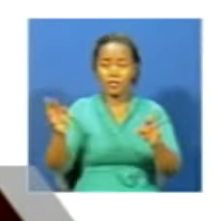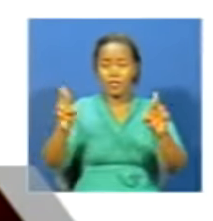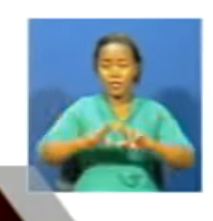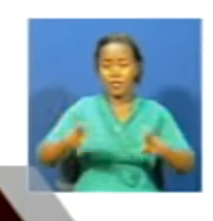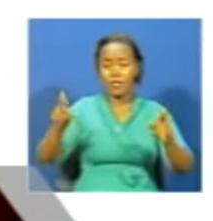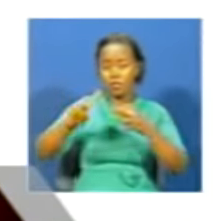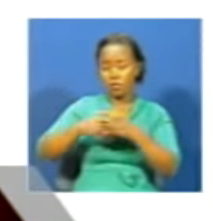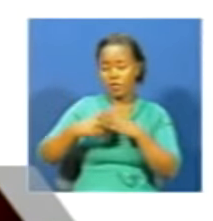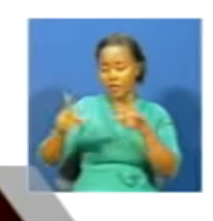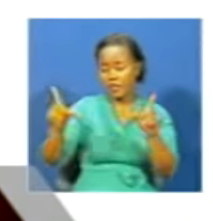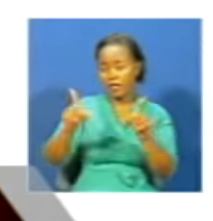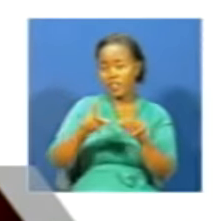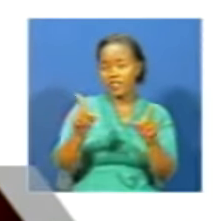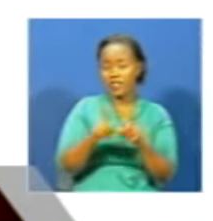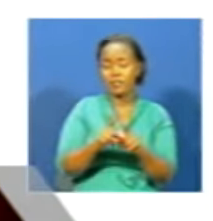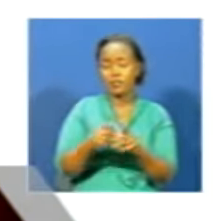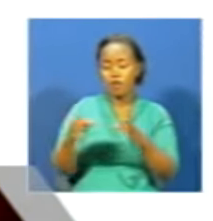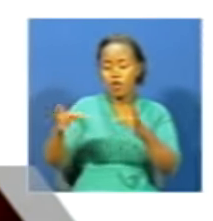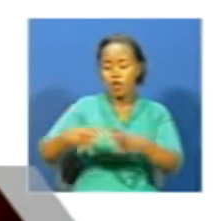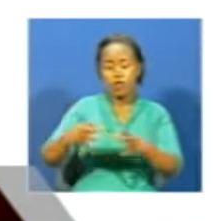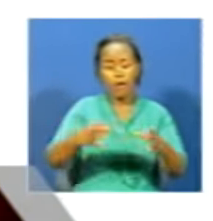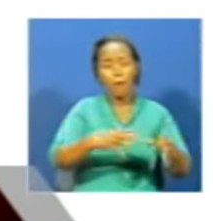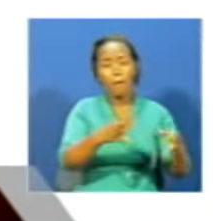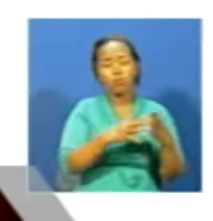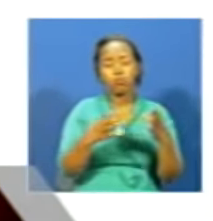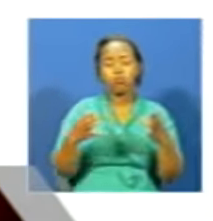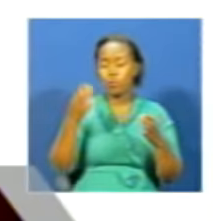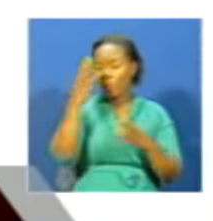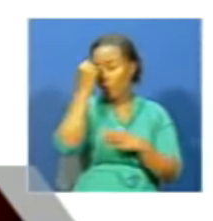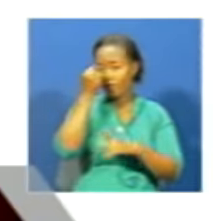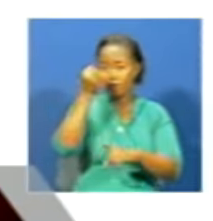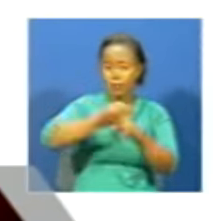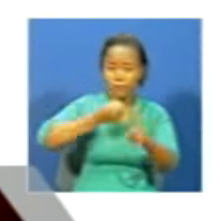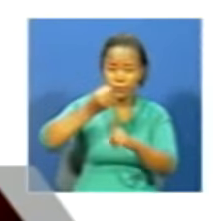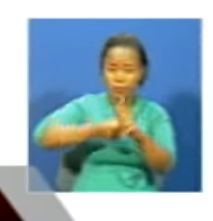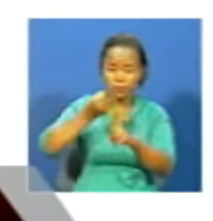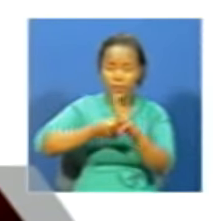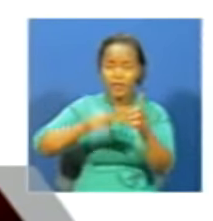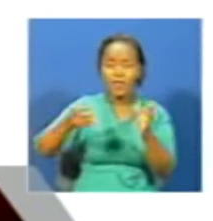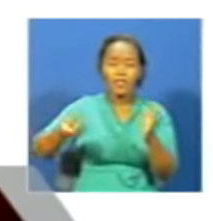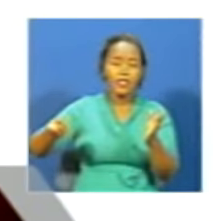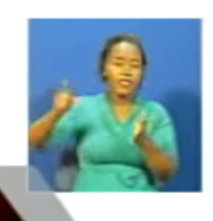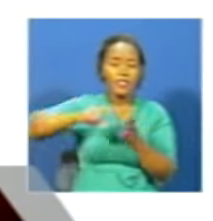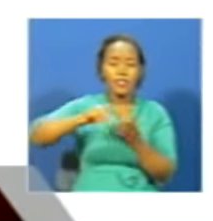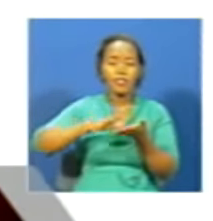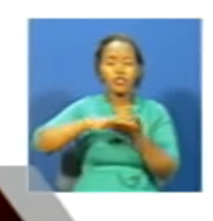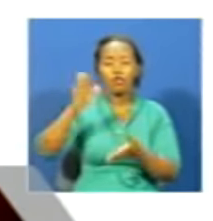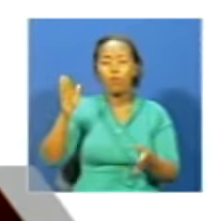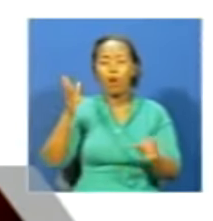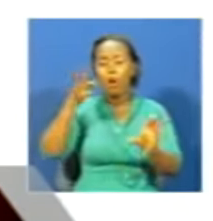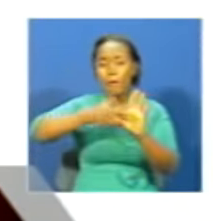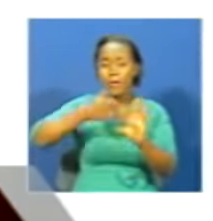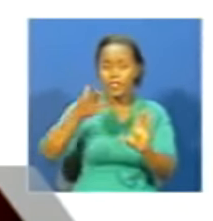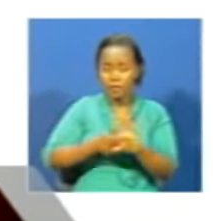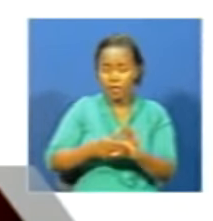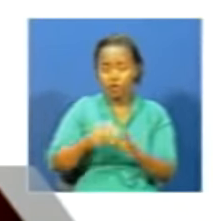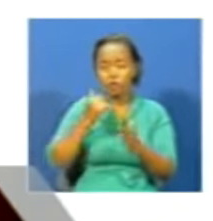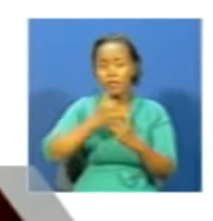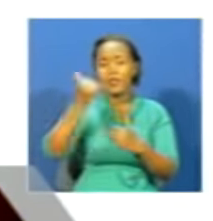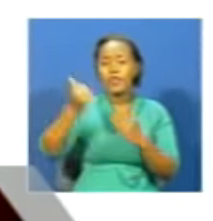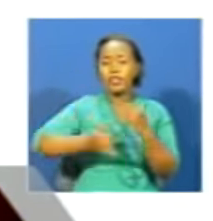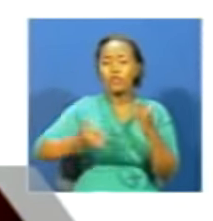licensing micro-insurance providers in efforts aimed at increasing uptake of insurance products by the